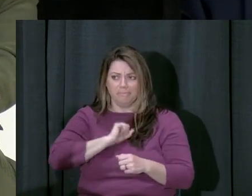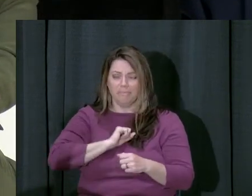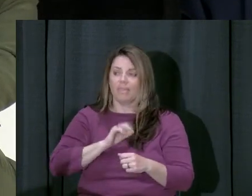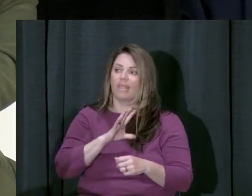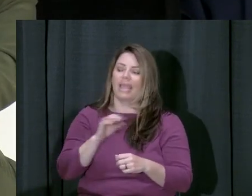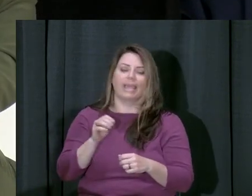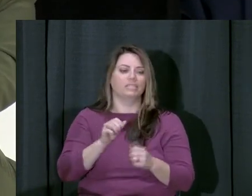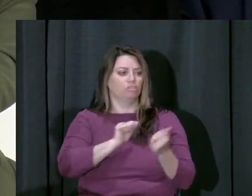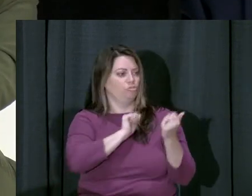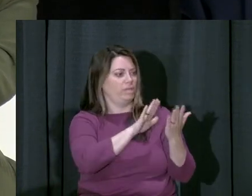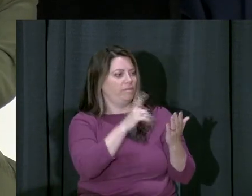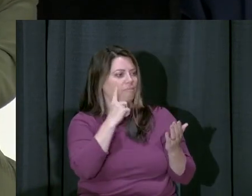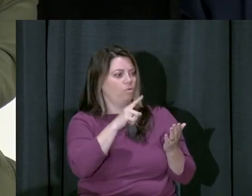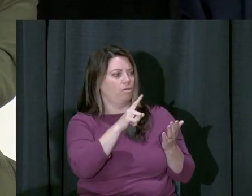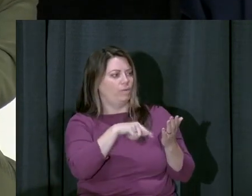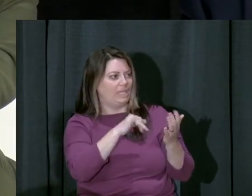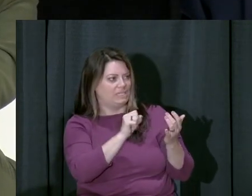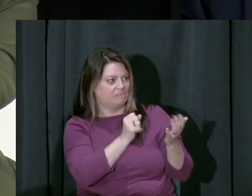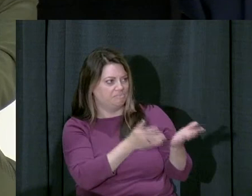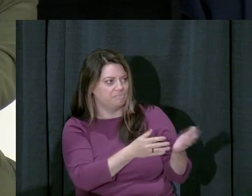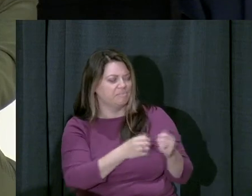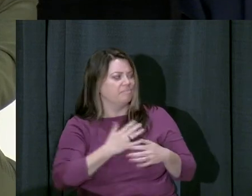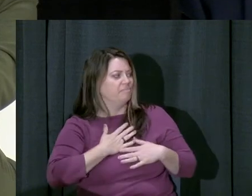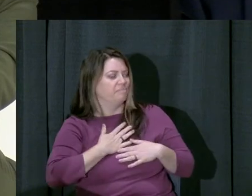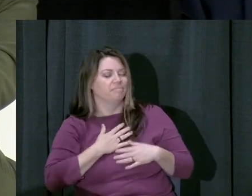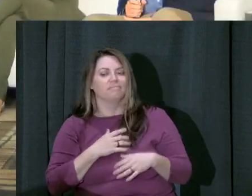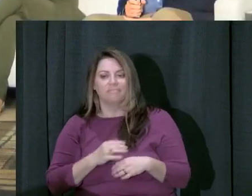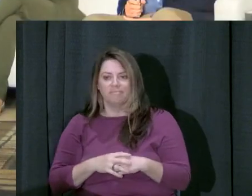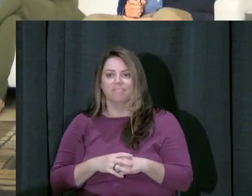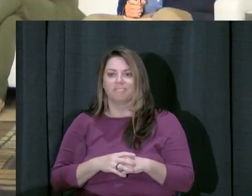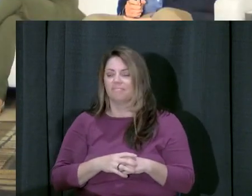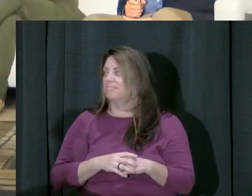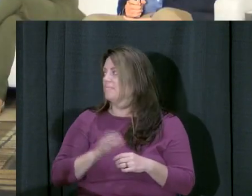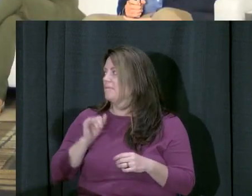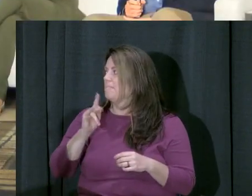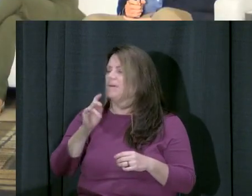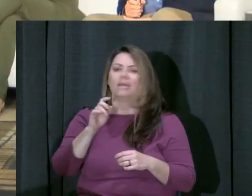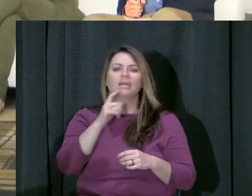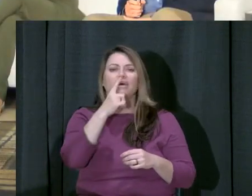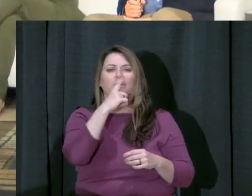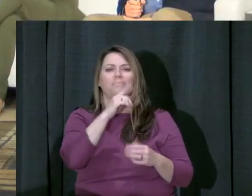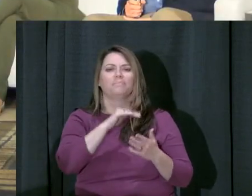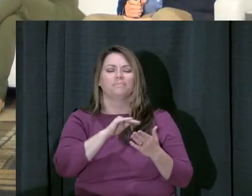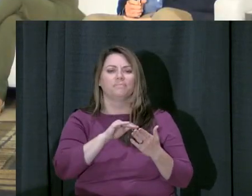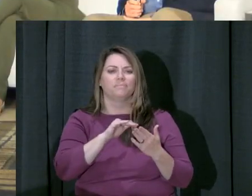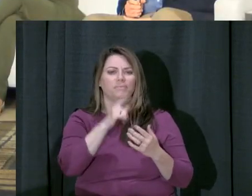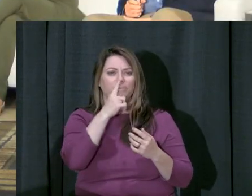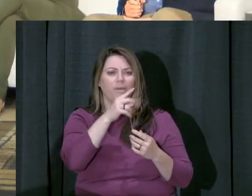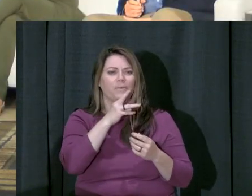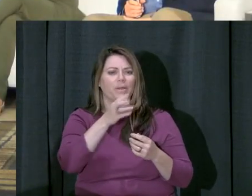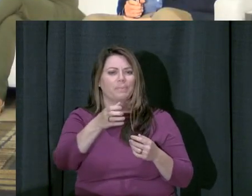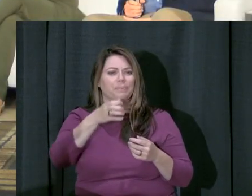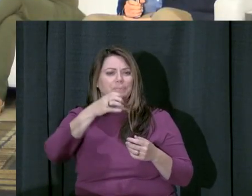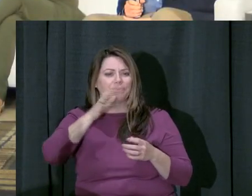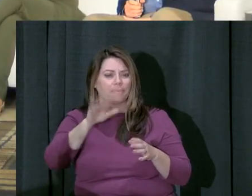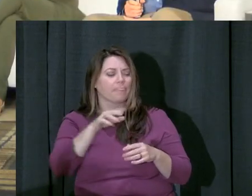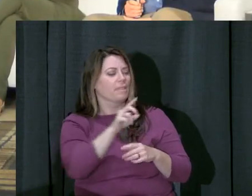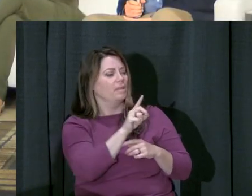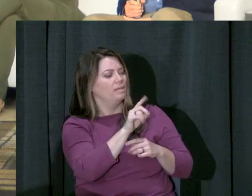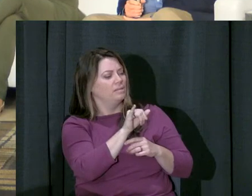what it is? Excuse me, sorry. If you could get me some water from the back, that would be good, thank you.